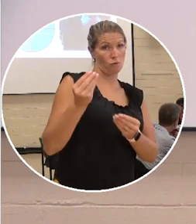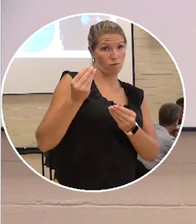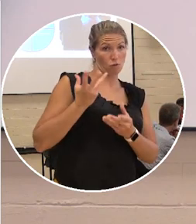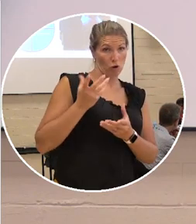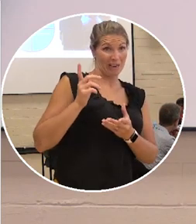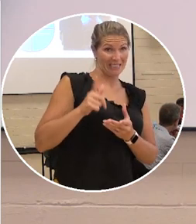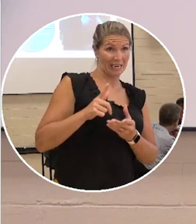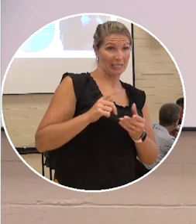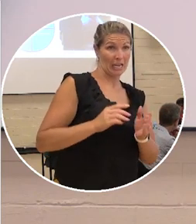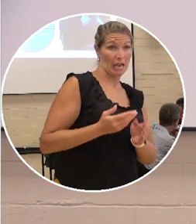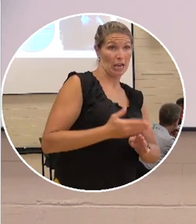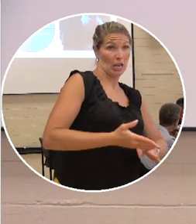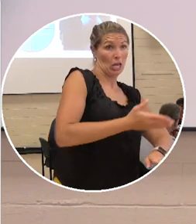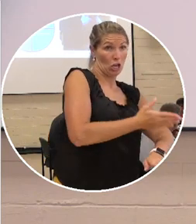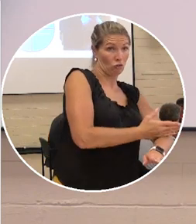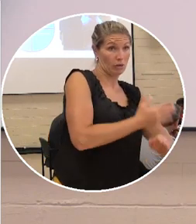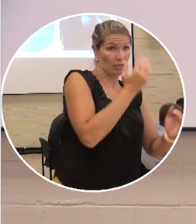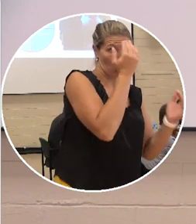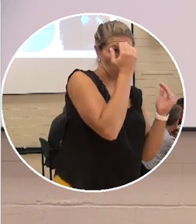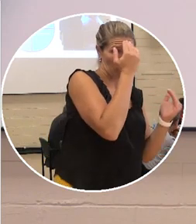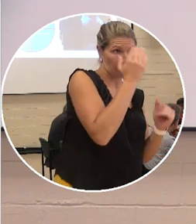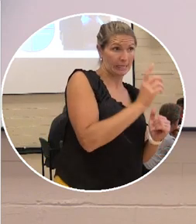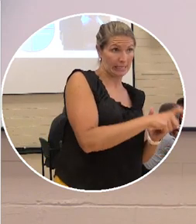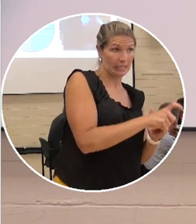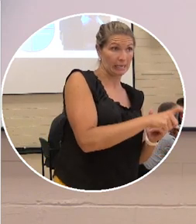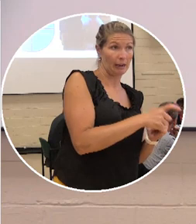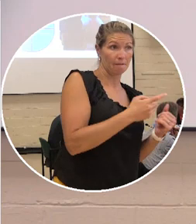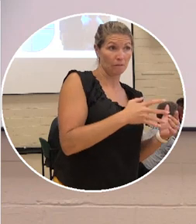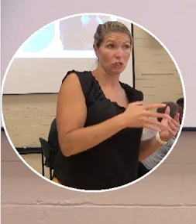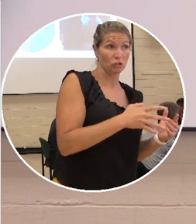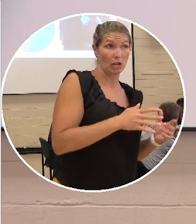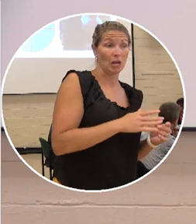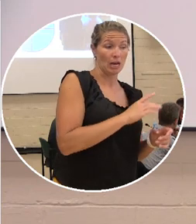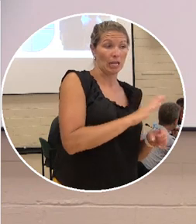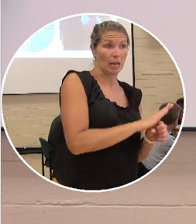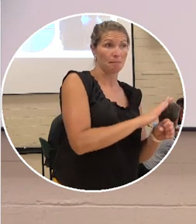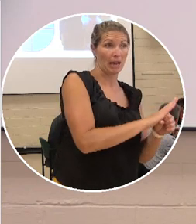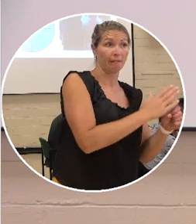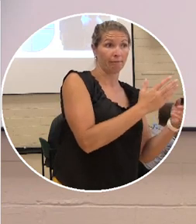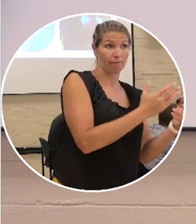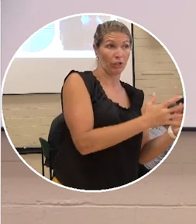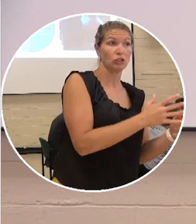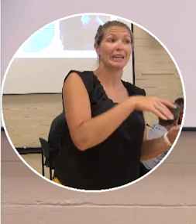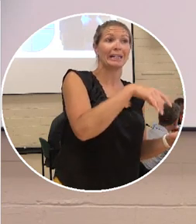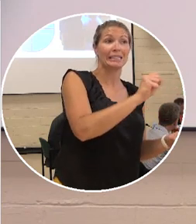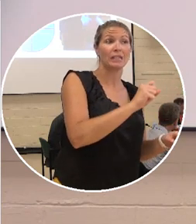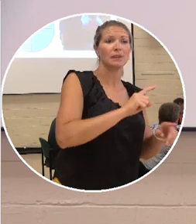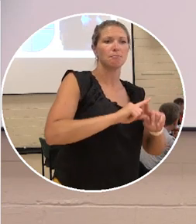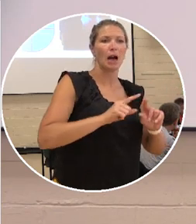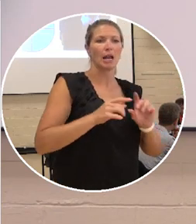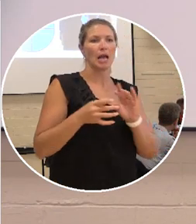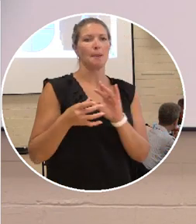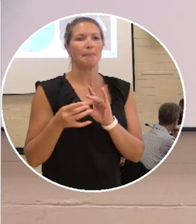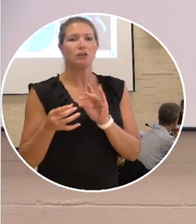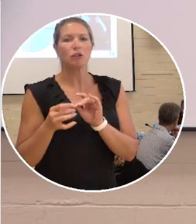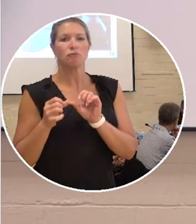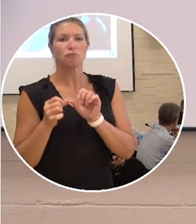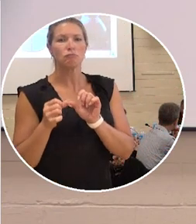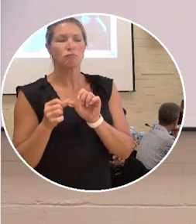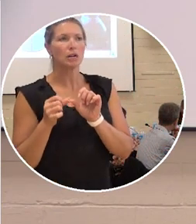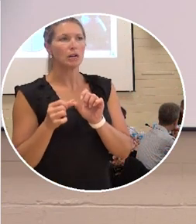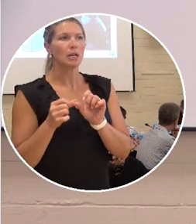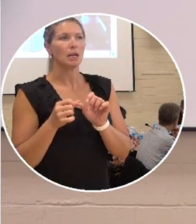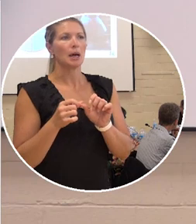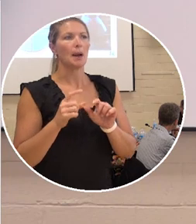increase awareness. But it'll be part of our ongoing messaging. But the blitz part of it at the front of the school